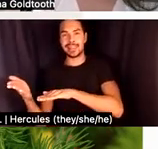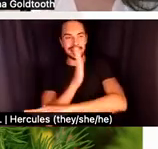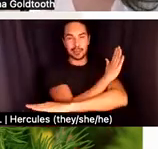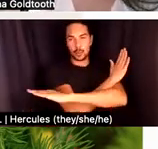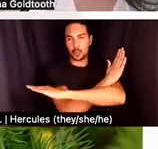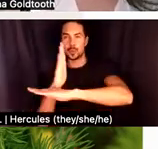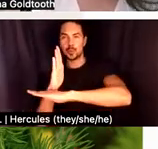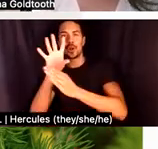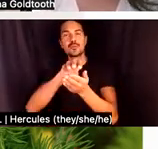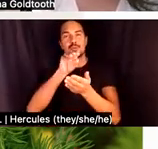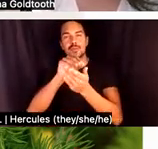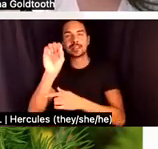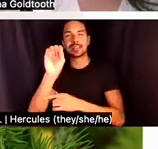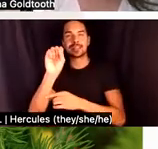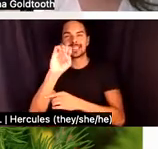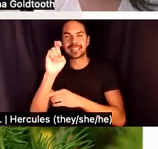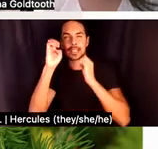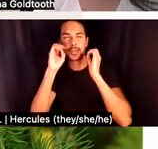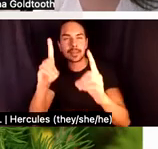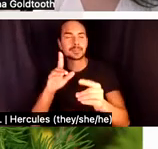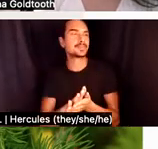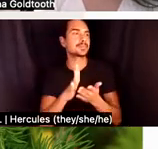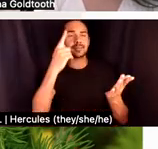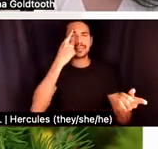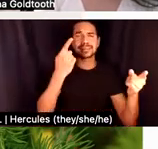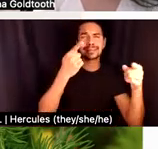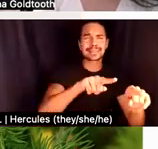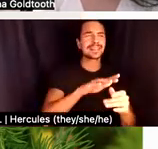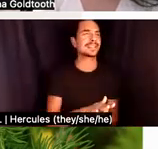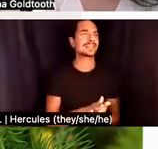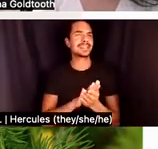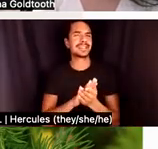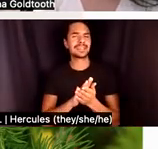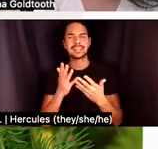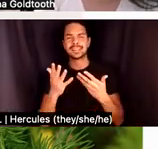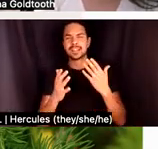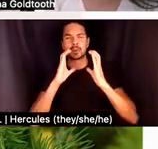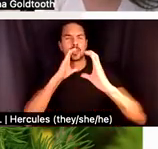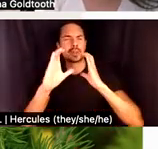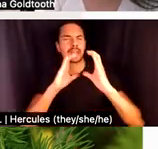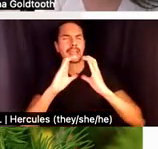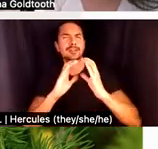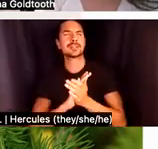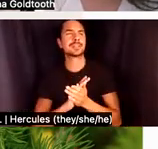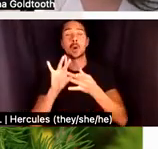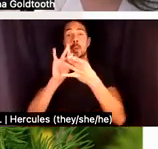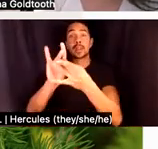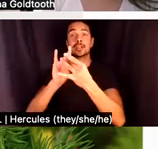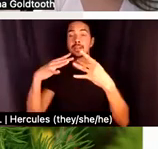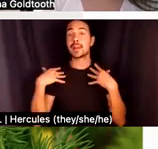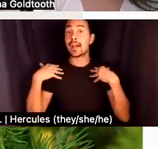works. It's about communication, it's about consent, it's about, you know, healthy relationships